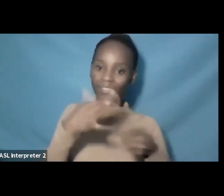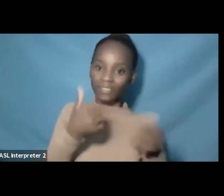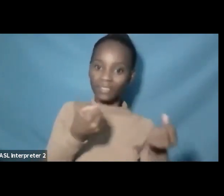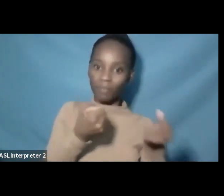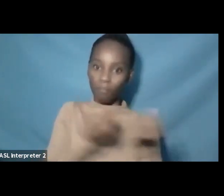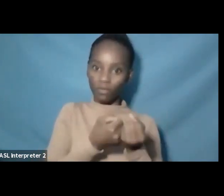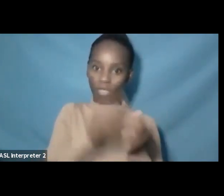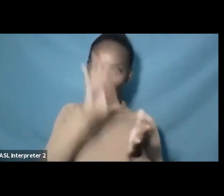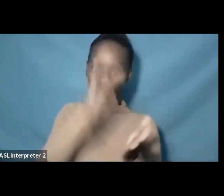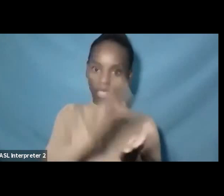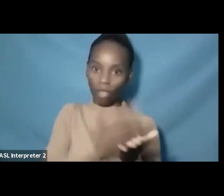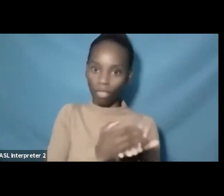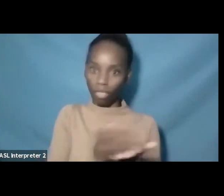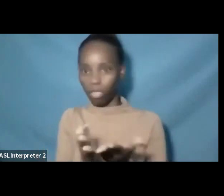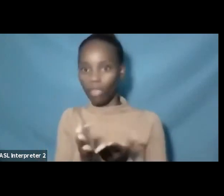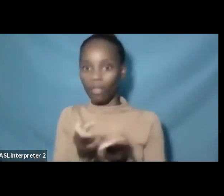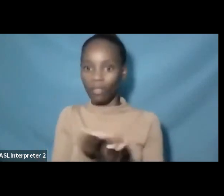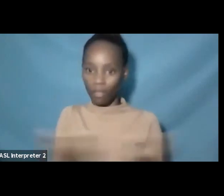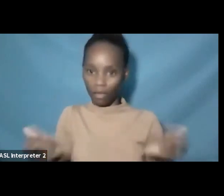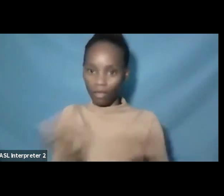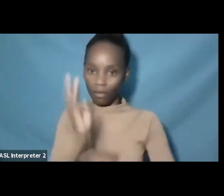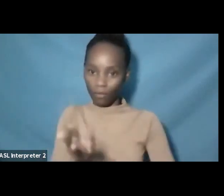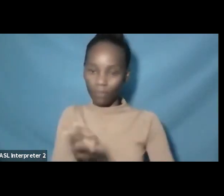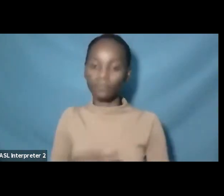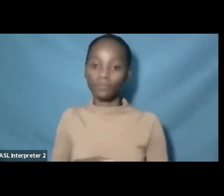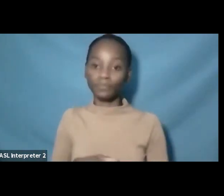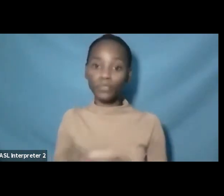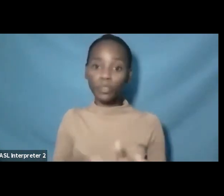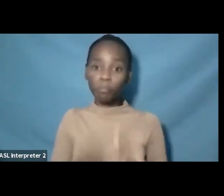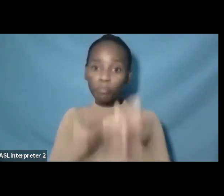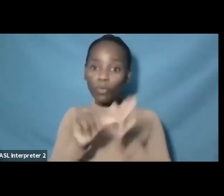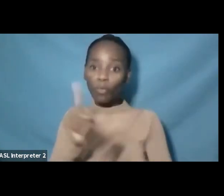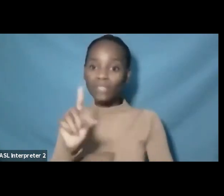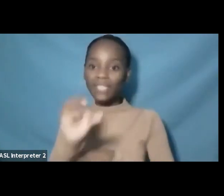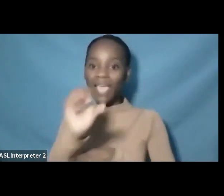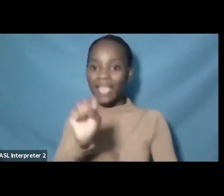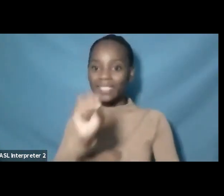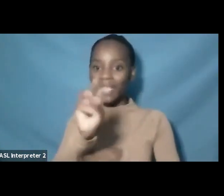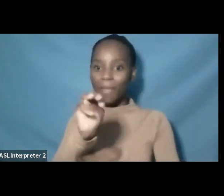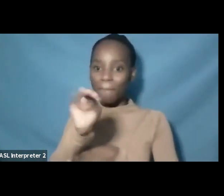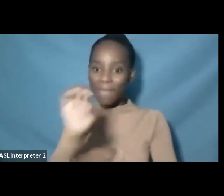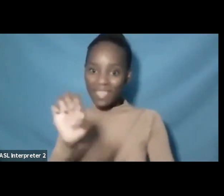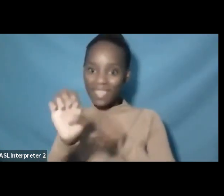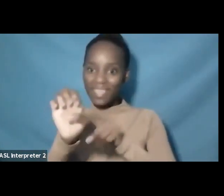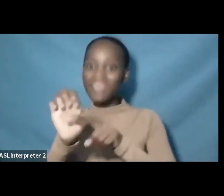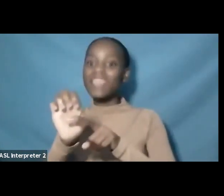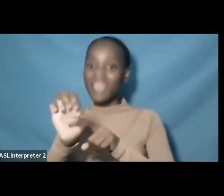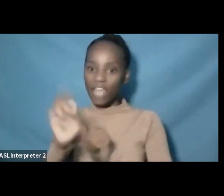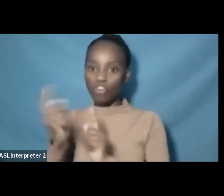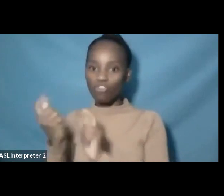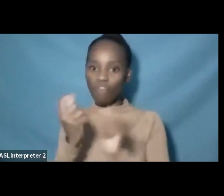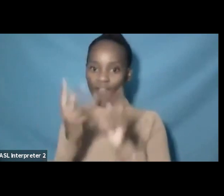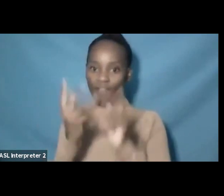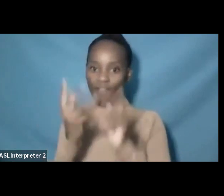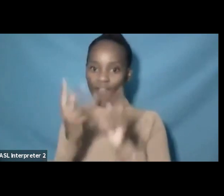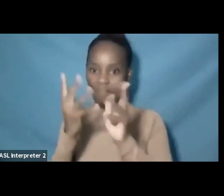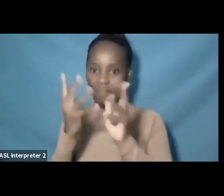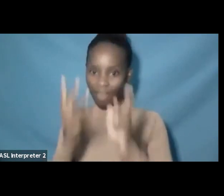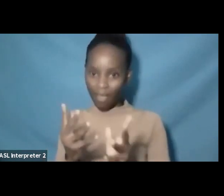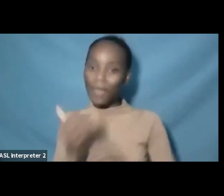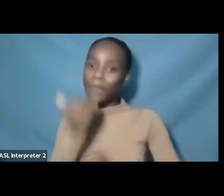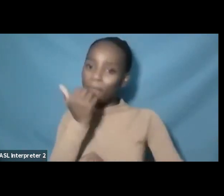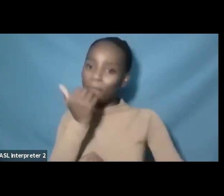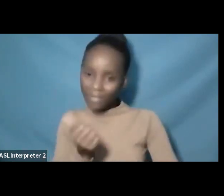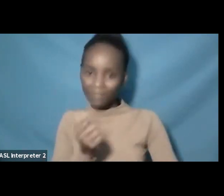and travelers, please don't be a victim of these cheap and easy coming products in